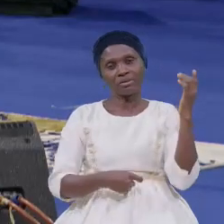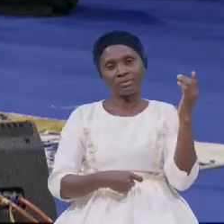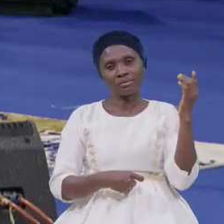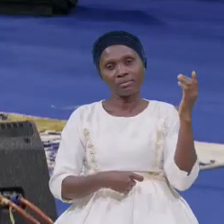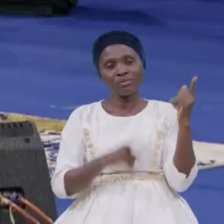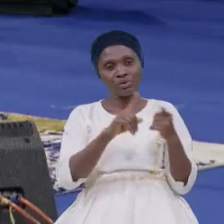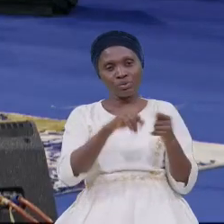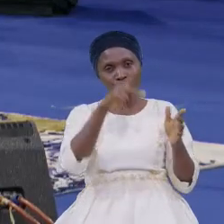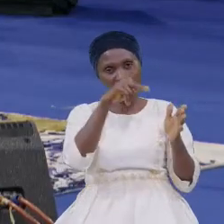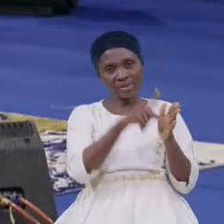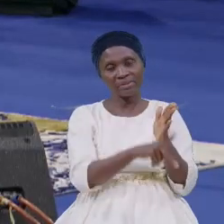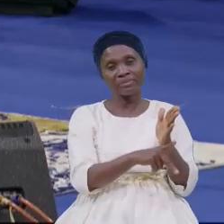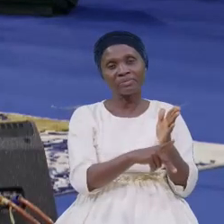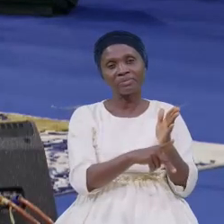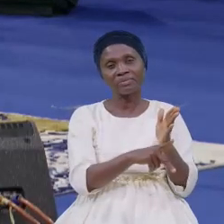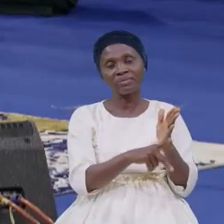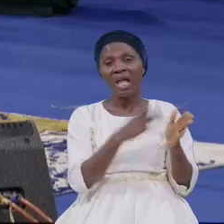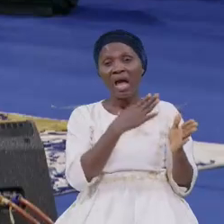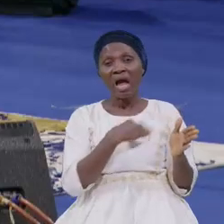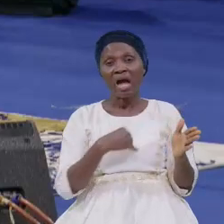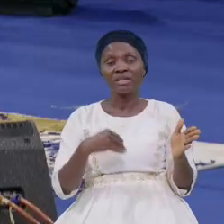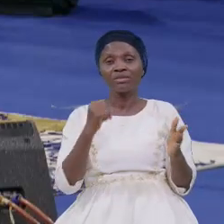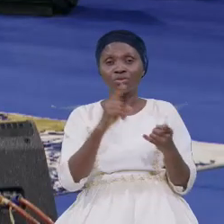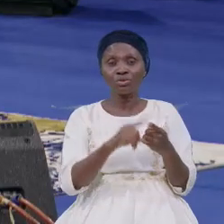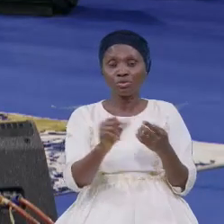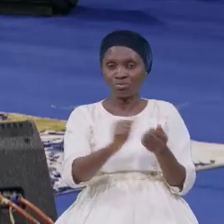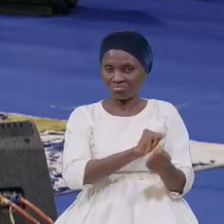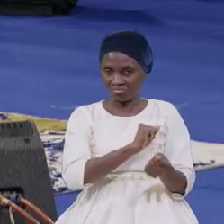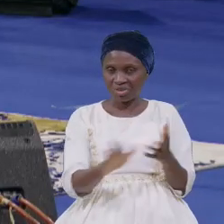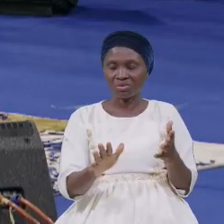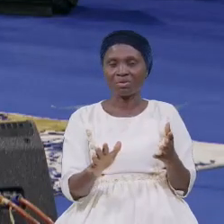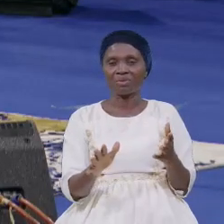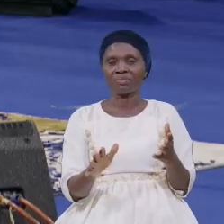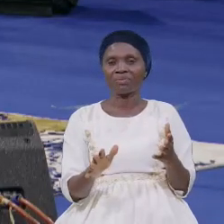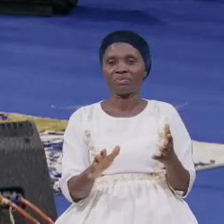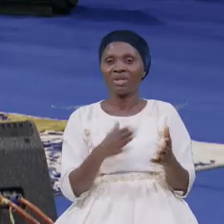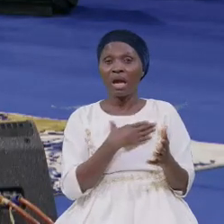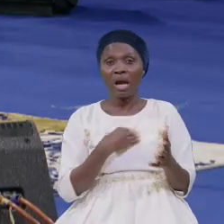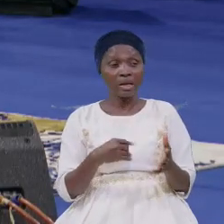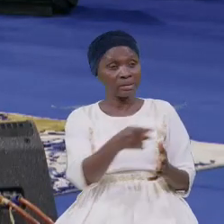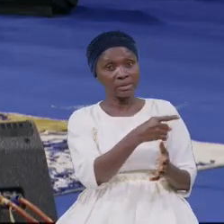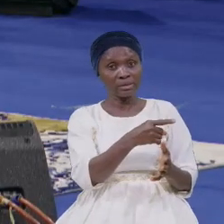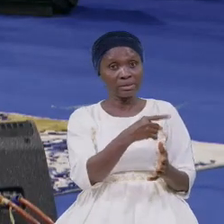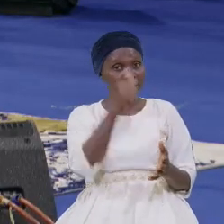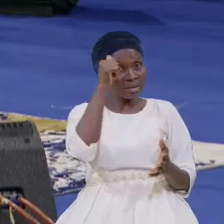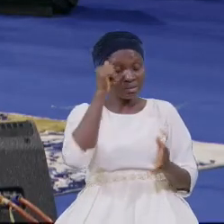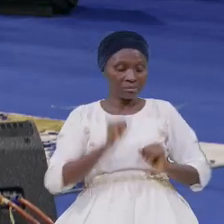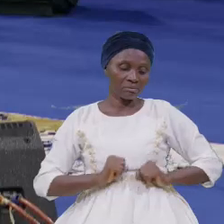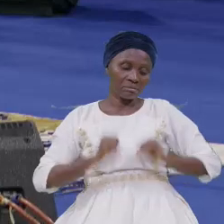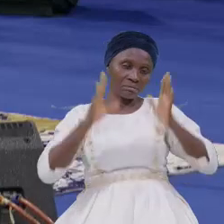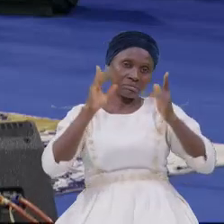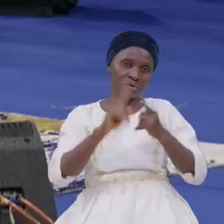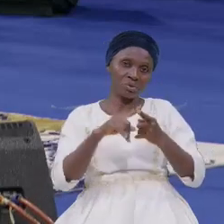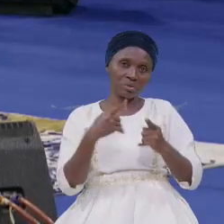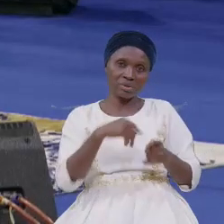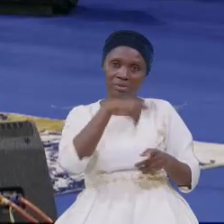kill, and to destroy. And he yielded to his coming.